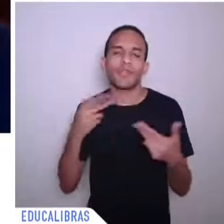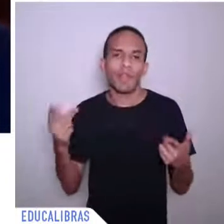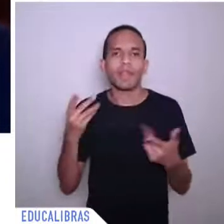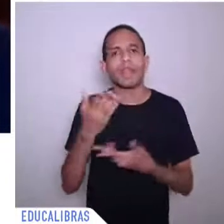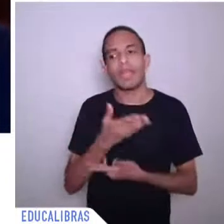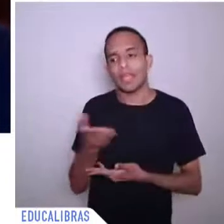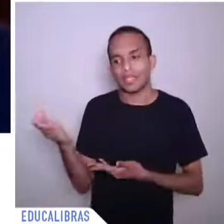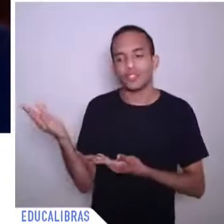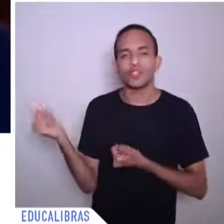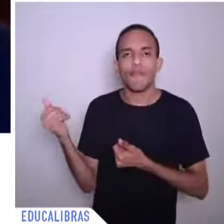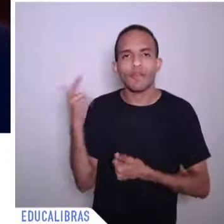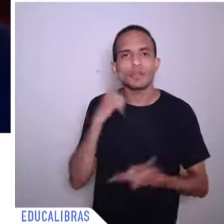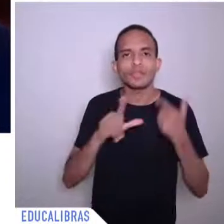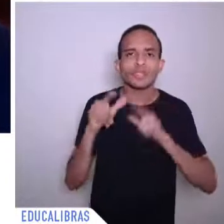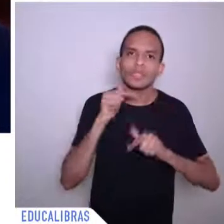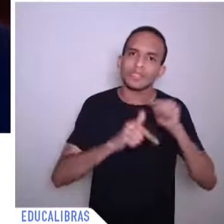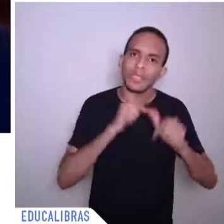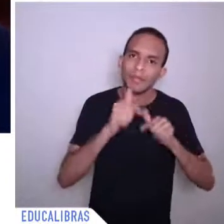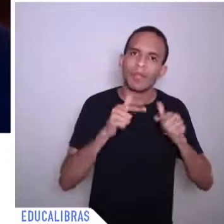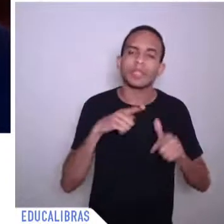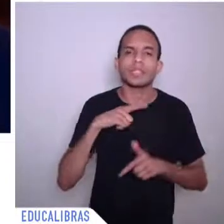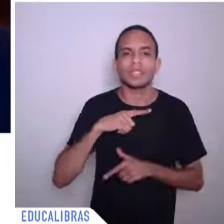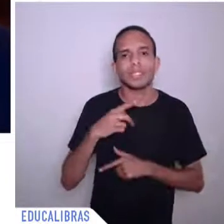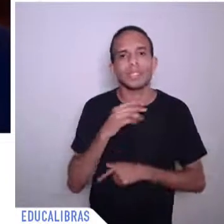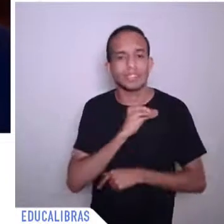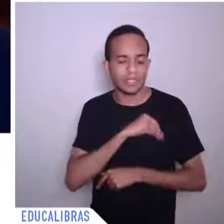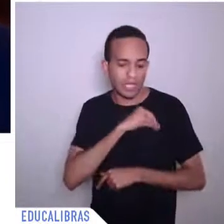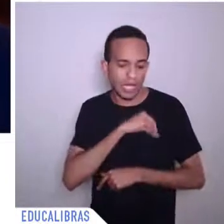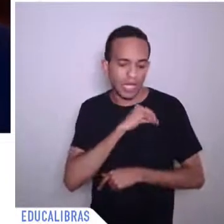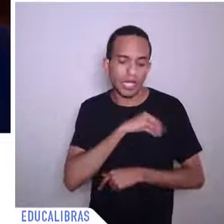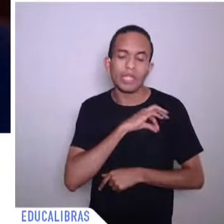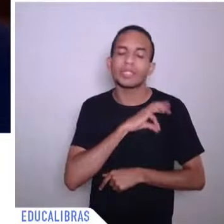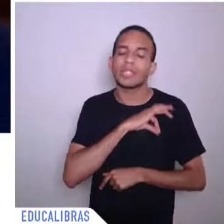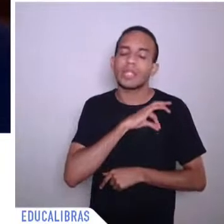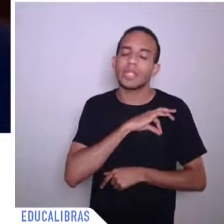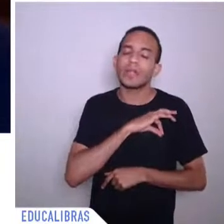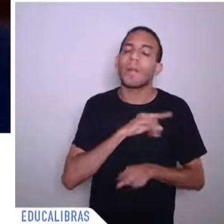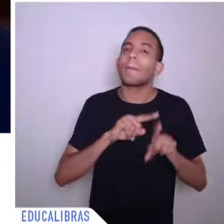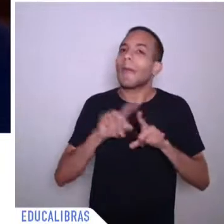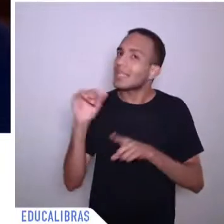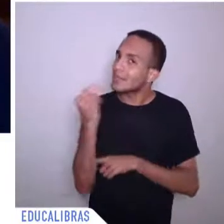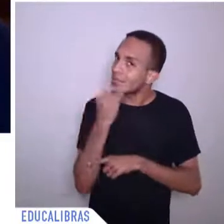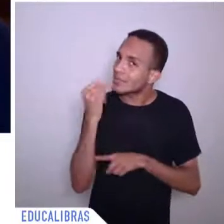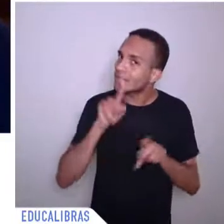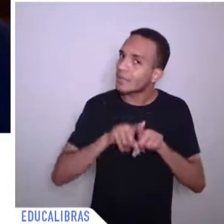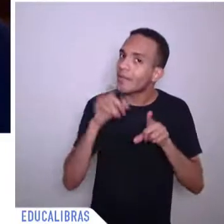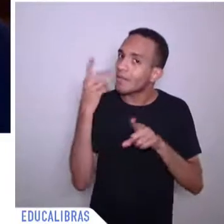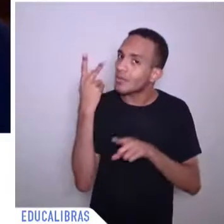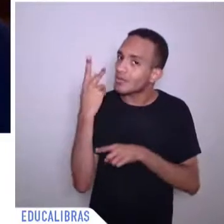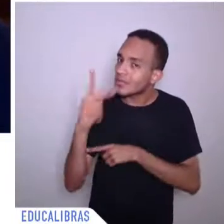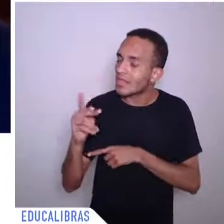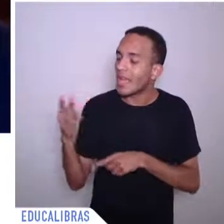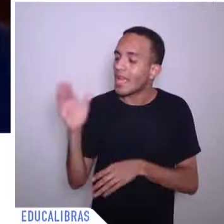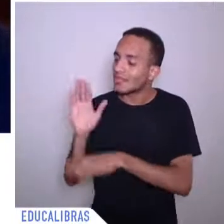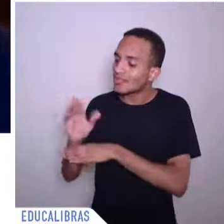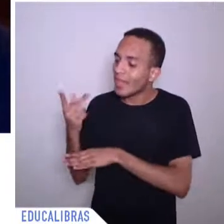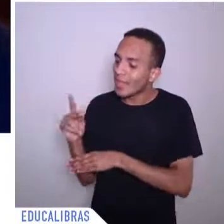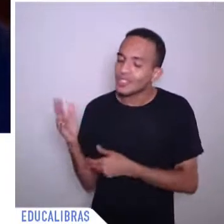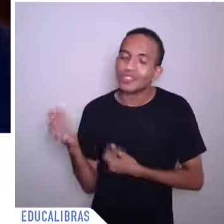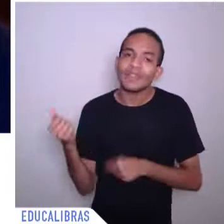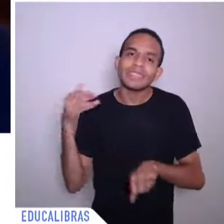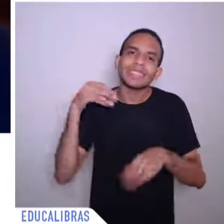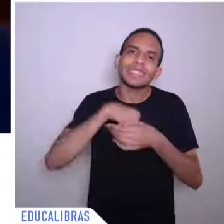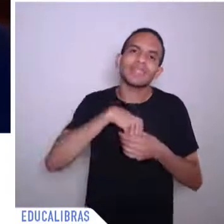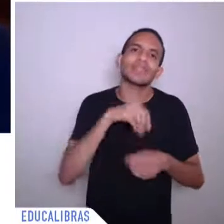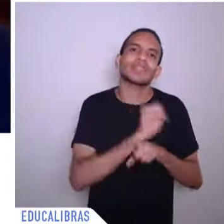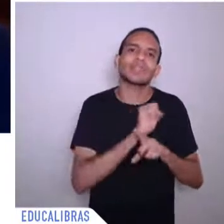is important, studying is important, because we all need to work. But as important as this